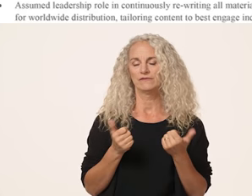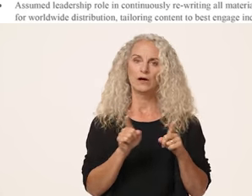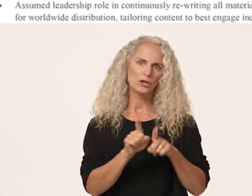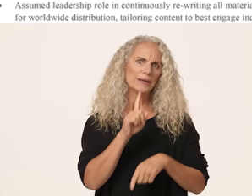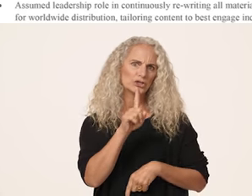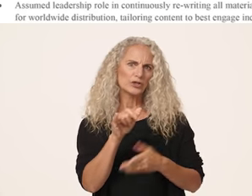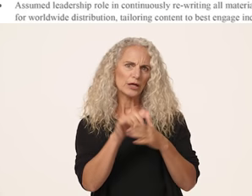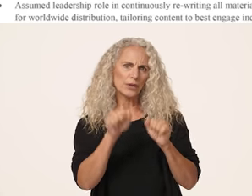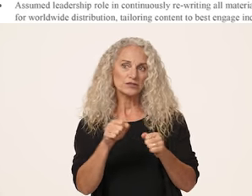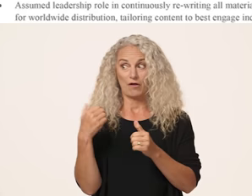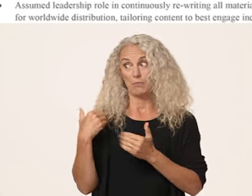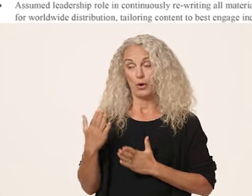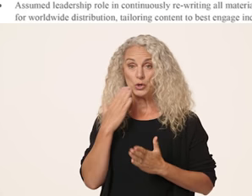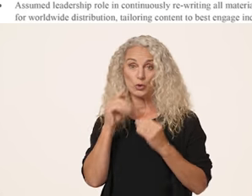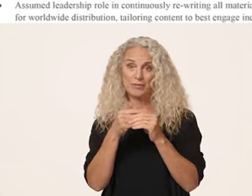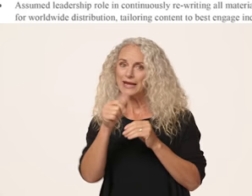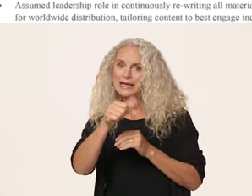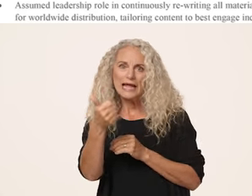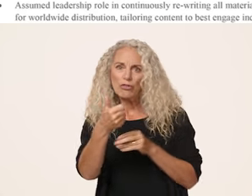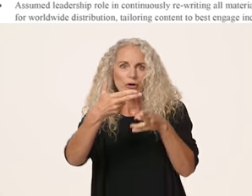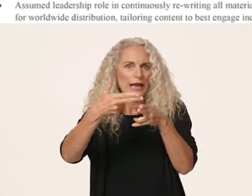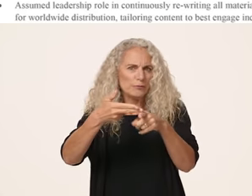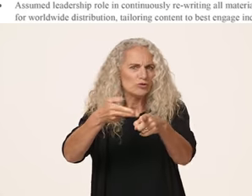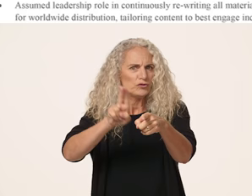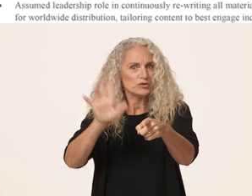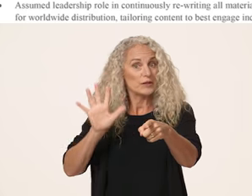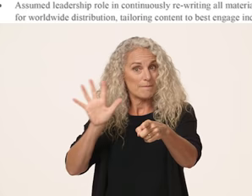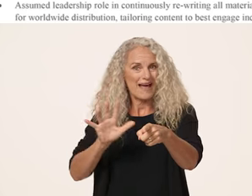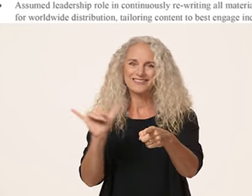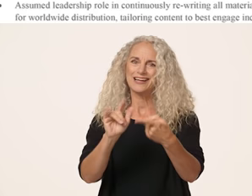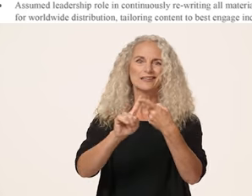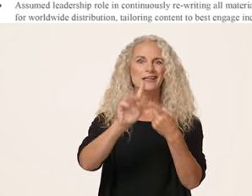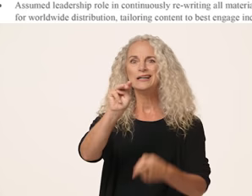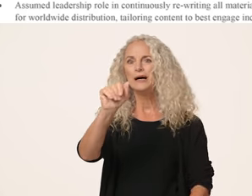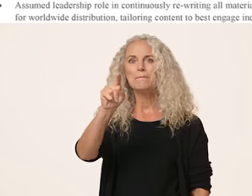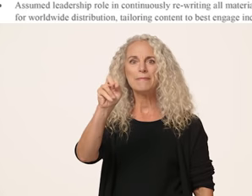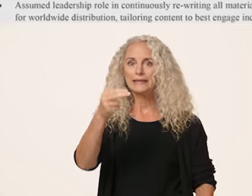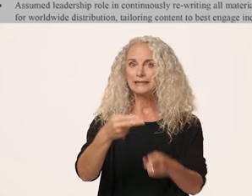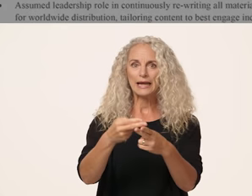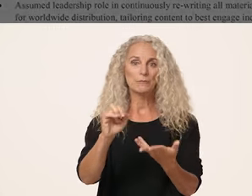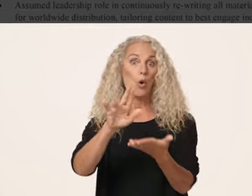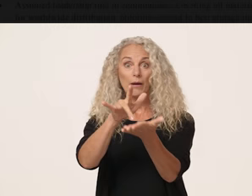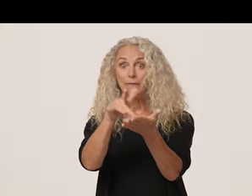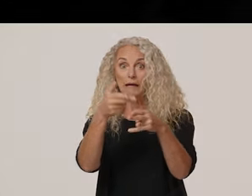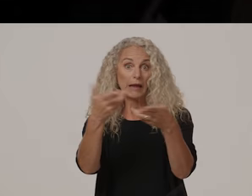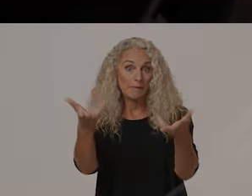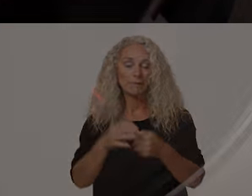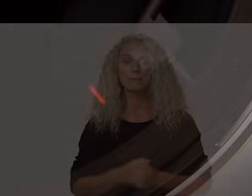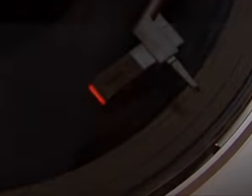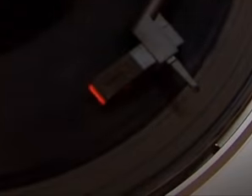Also, make sure your prospective employer knows about any other names you've used in the past, like a maiden name or a middle name.